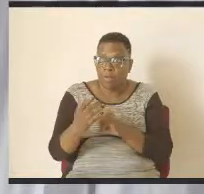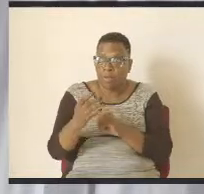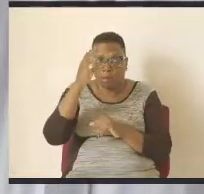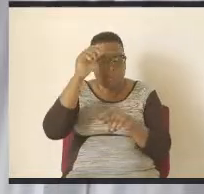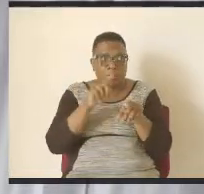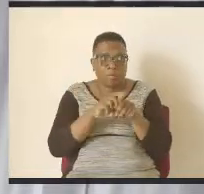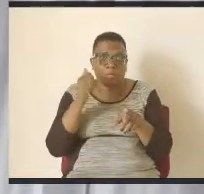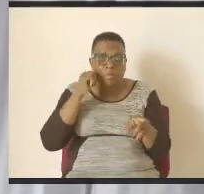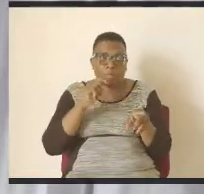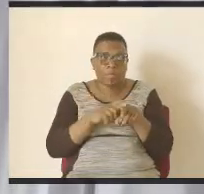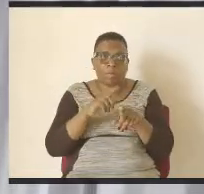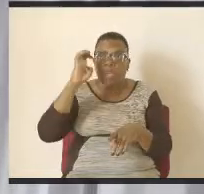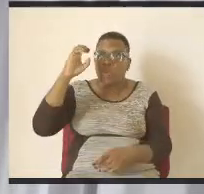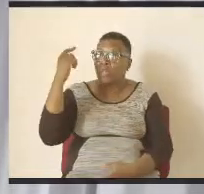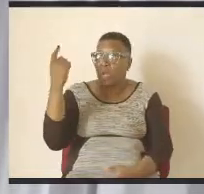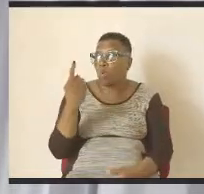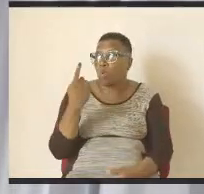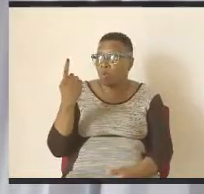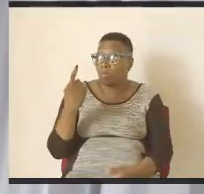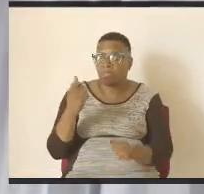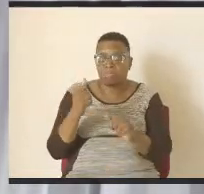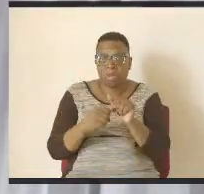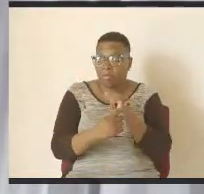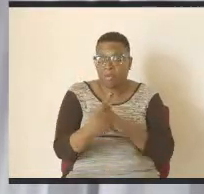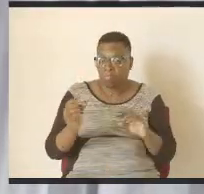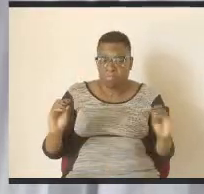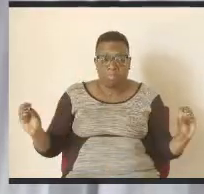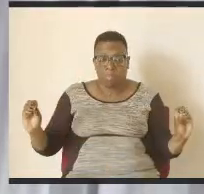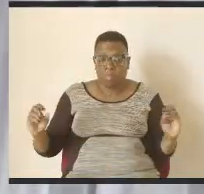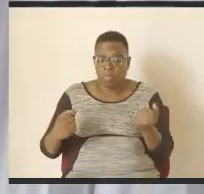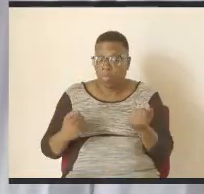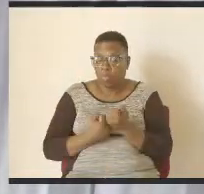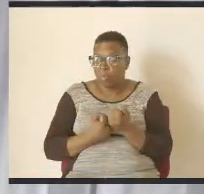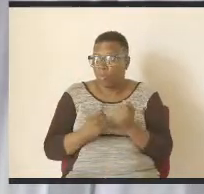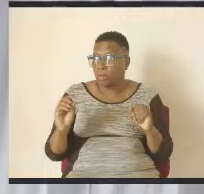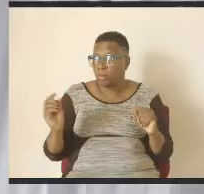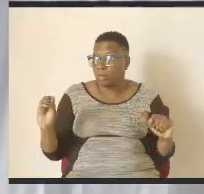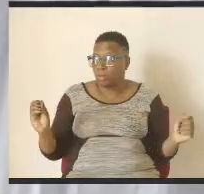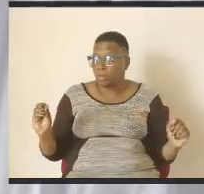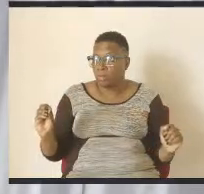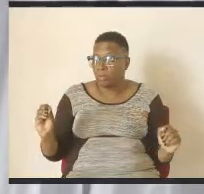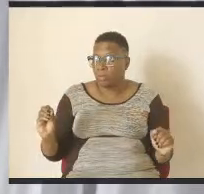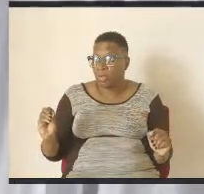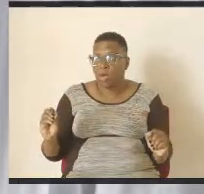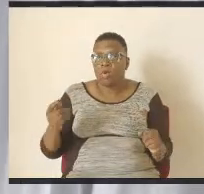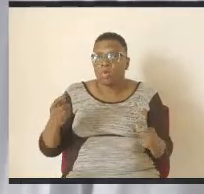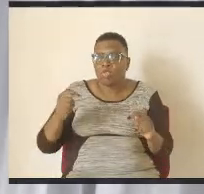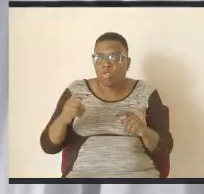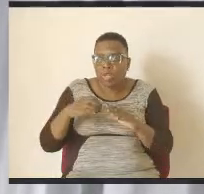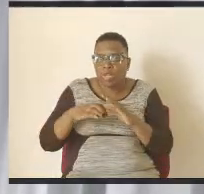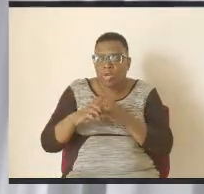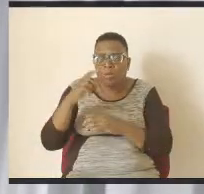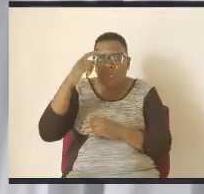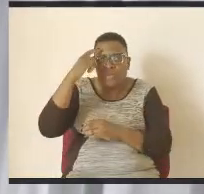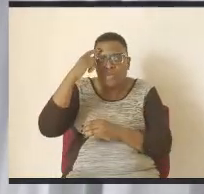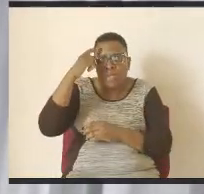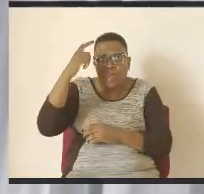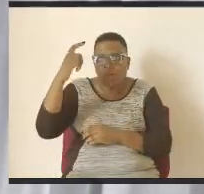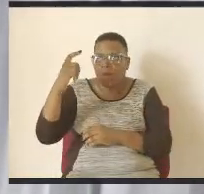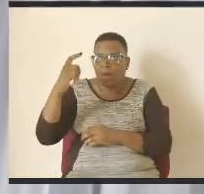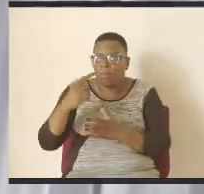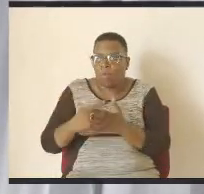was alone. Every single thing. We're trying to enter into that. What was it like? Think about a parent who